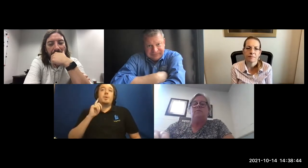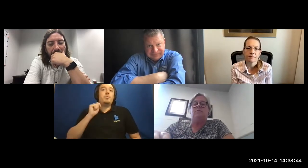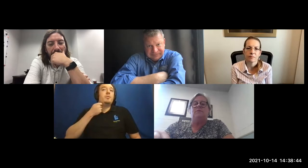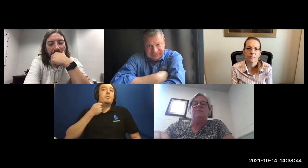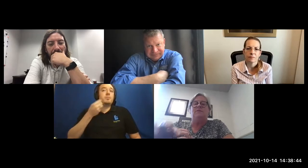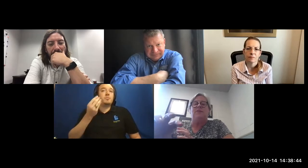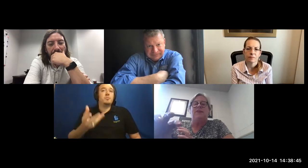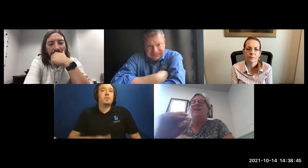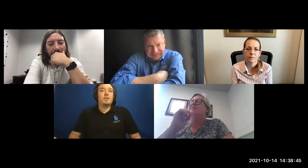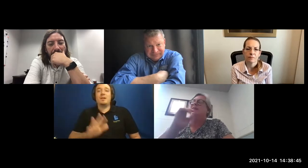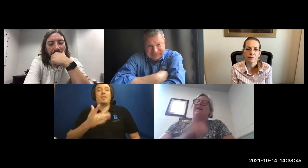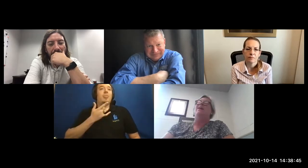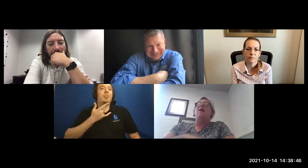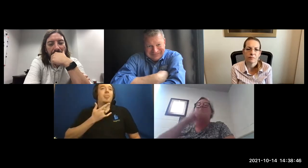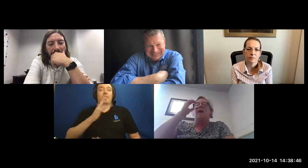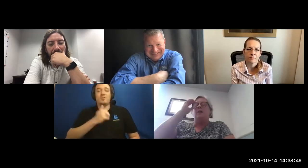You're on mute. Sorry.